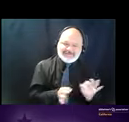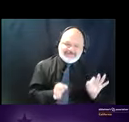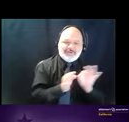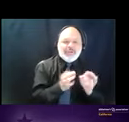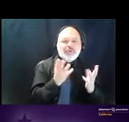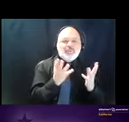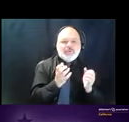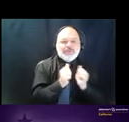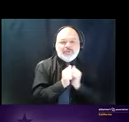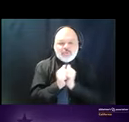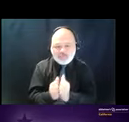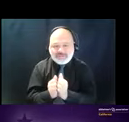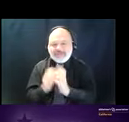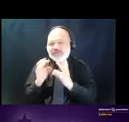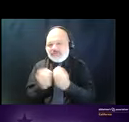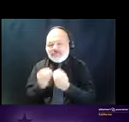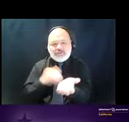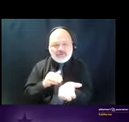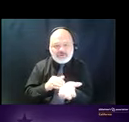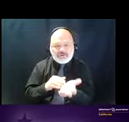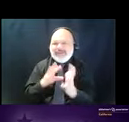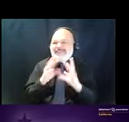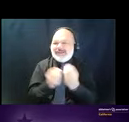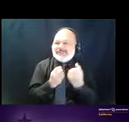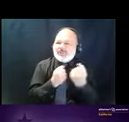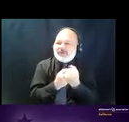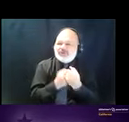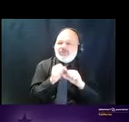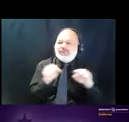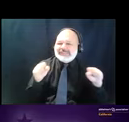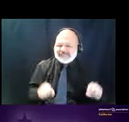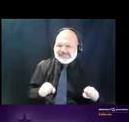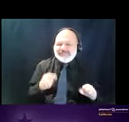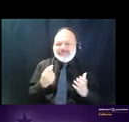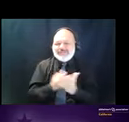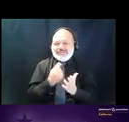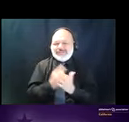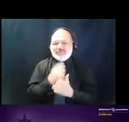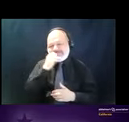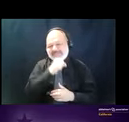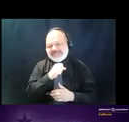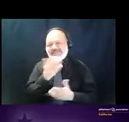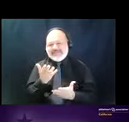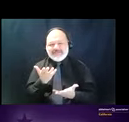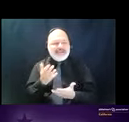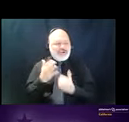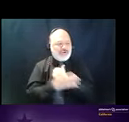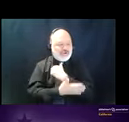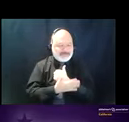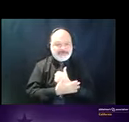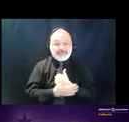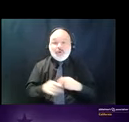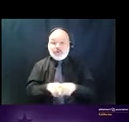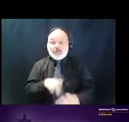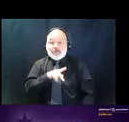We want to go to be with the family. Family is our support system that sometimes we are missing in the country. Also, personalism is very important for